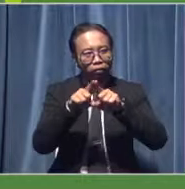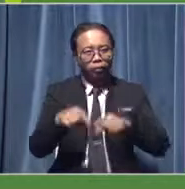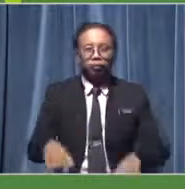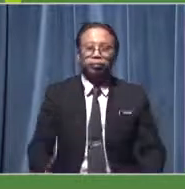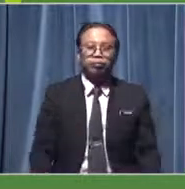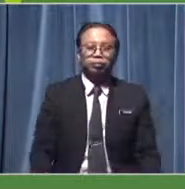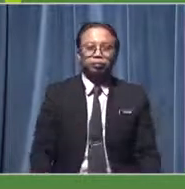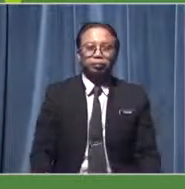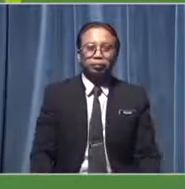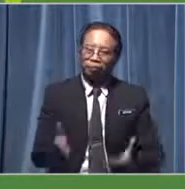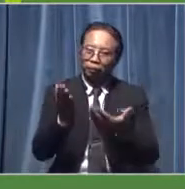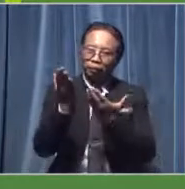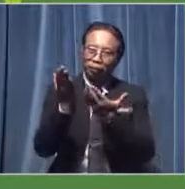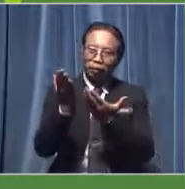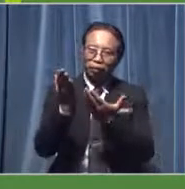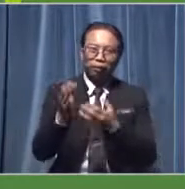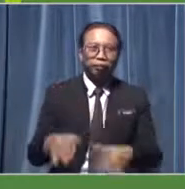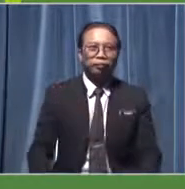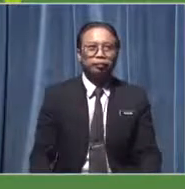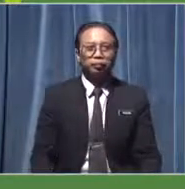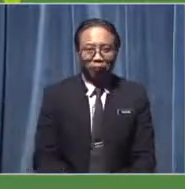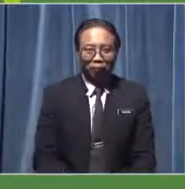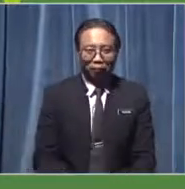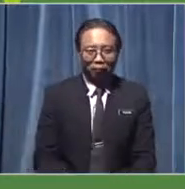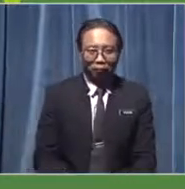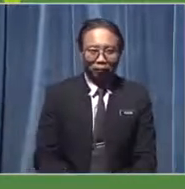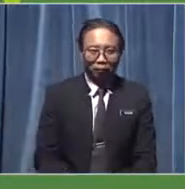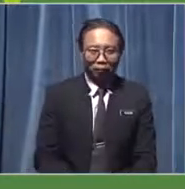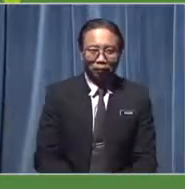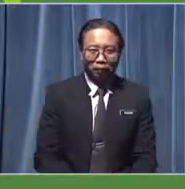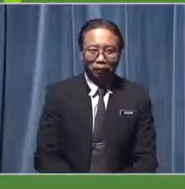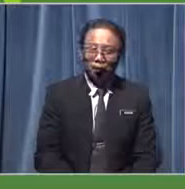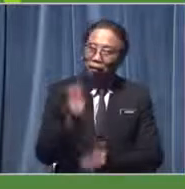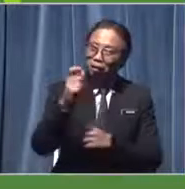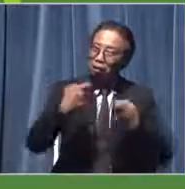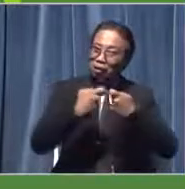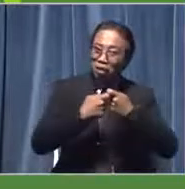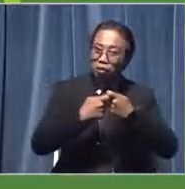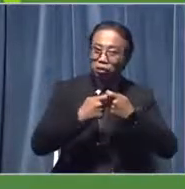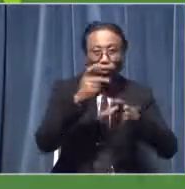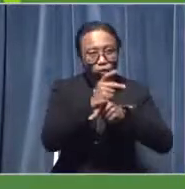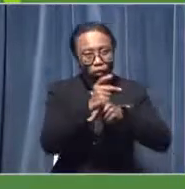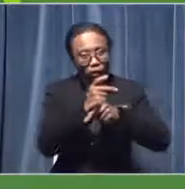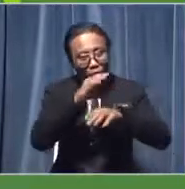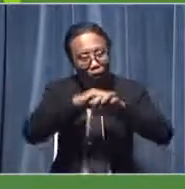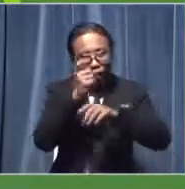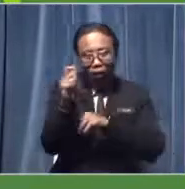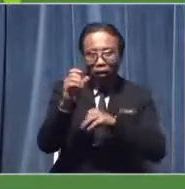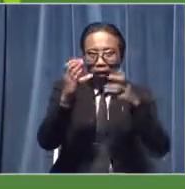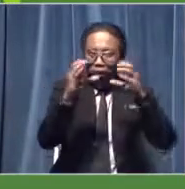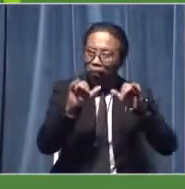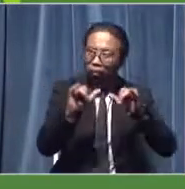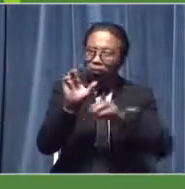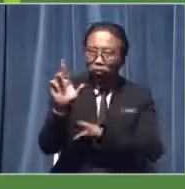equivalence times delta V. Since the charge stored on the capacitor